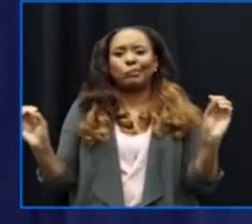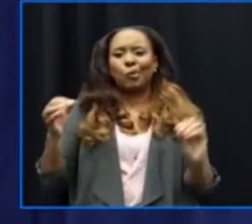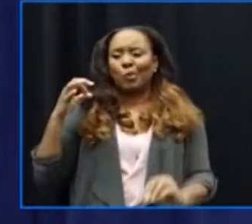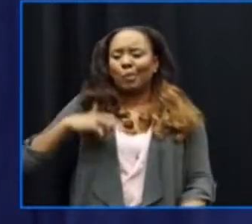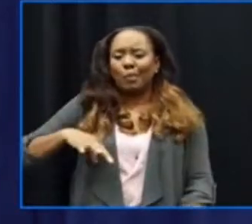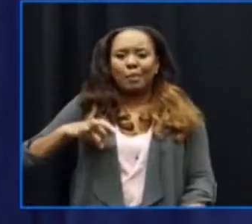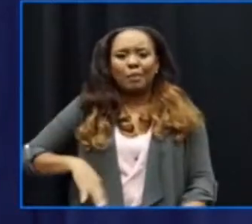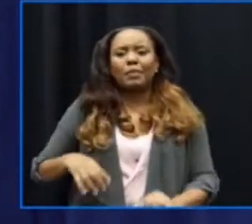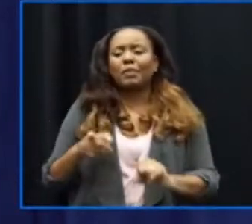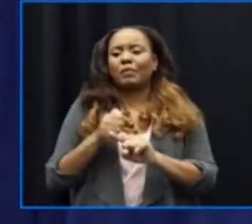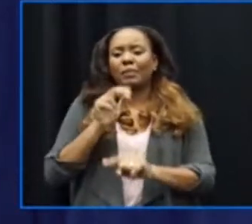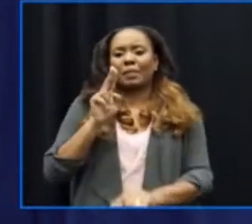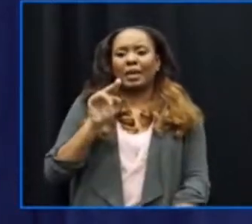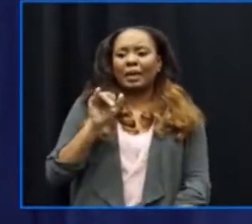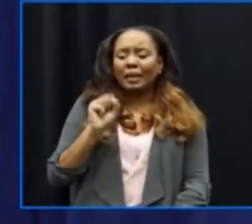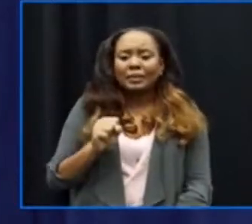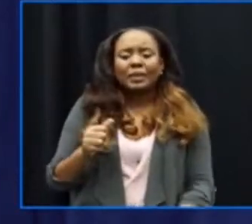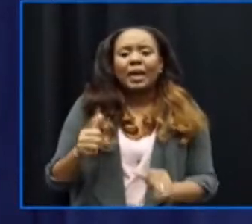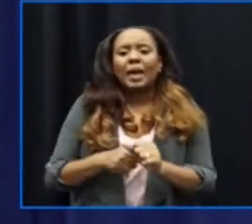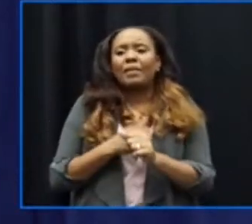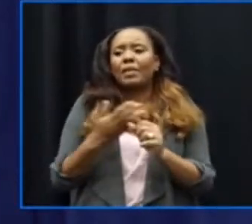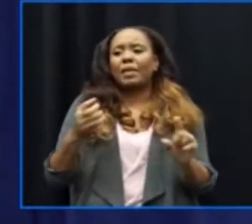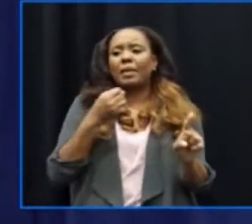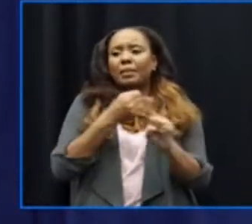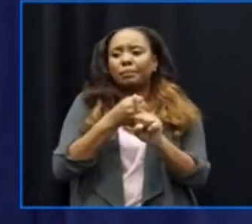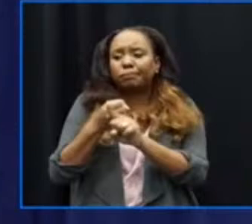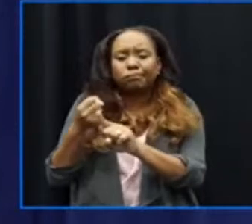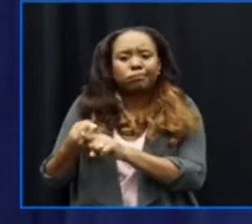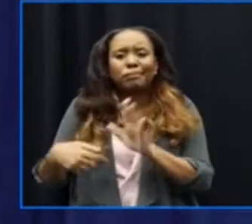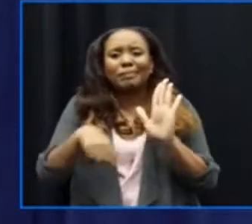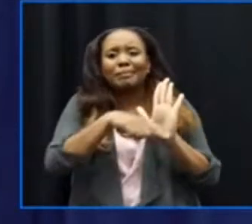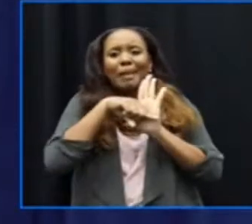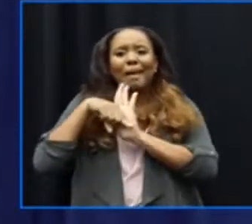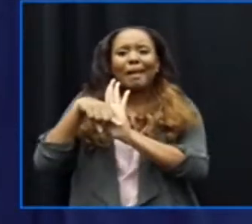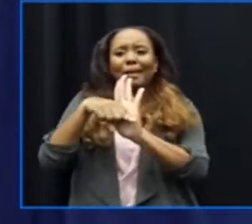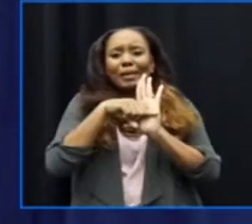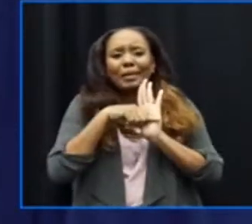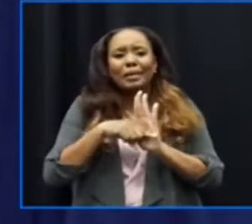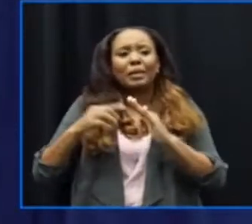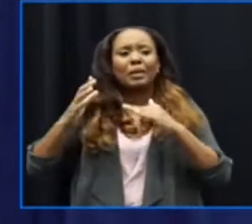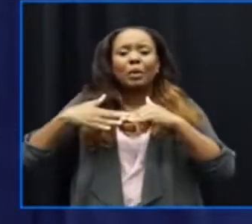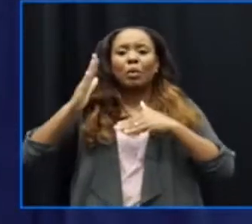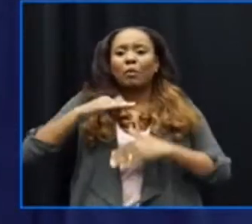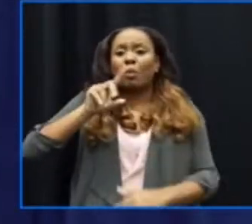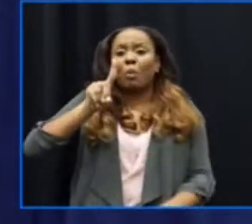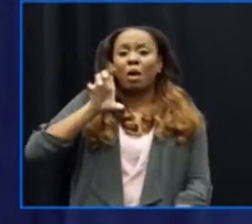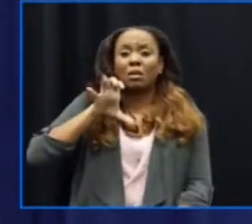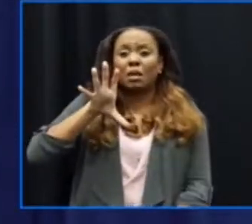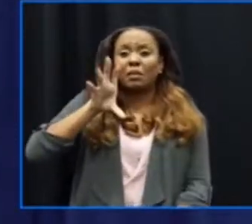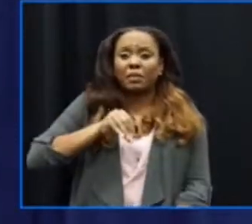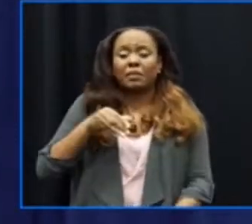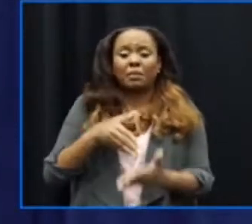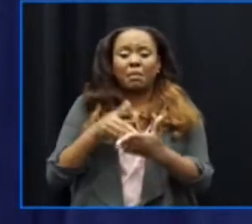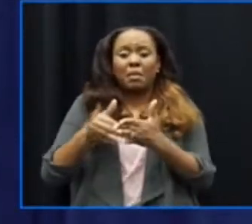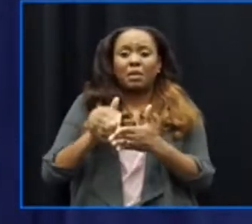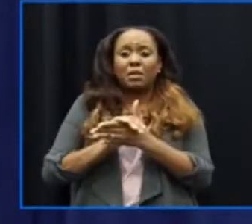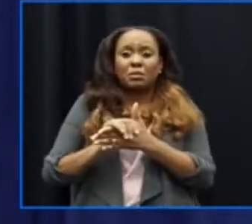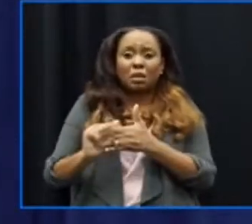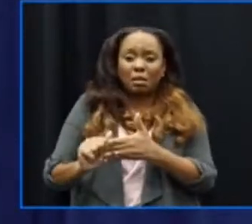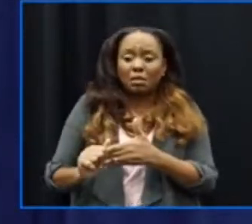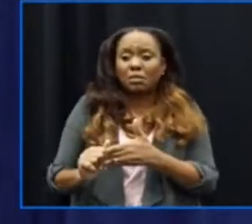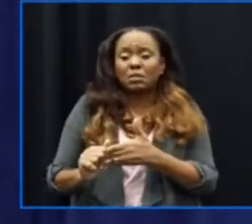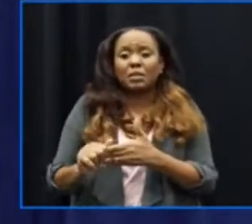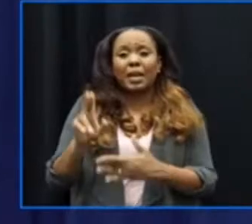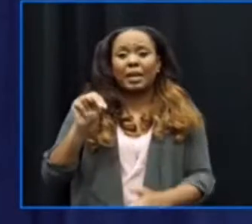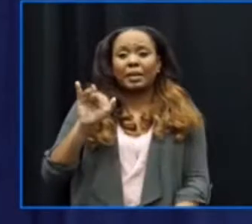affected. All of the increase in benefits were on the unemployment fund, which paid out over $150 million in the year and a half during